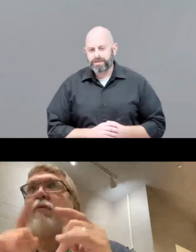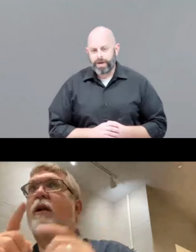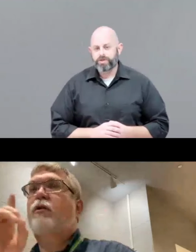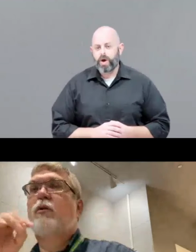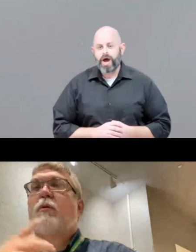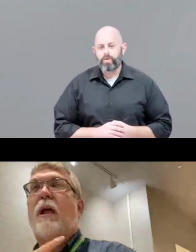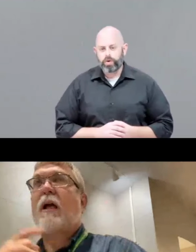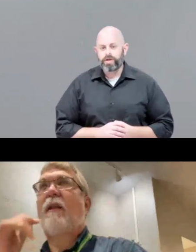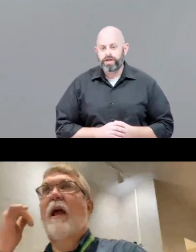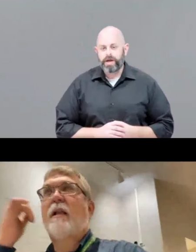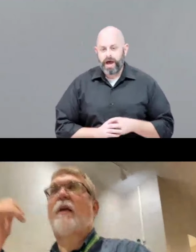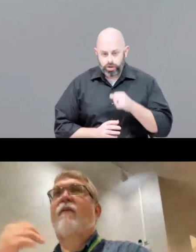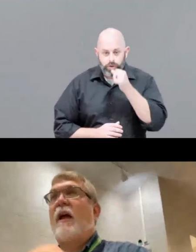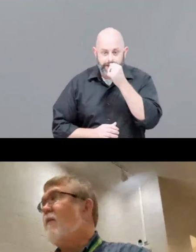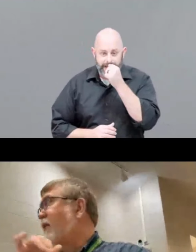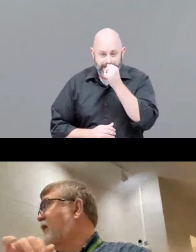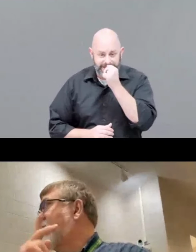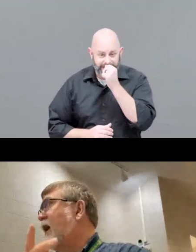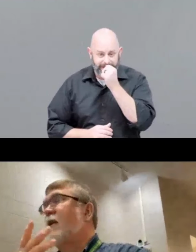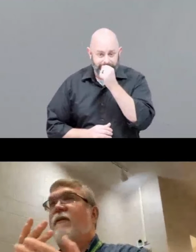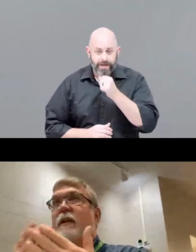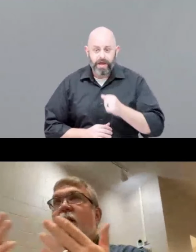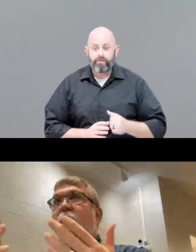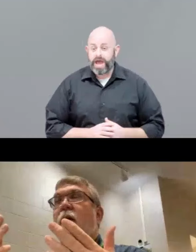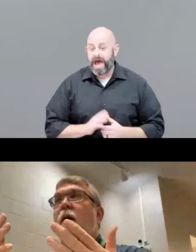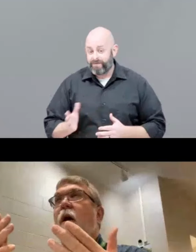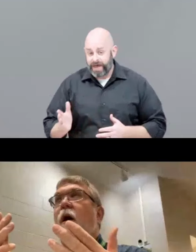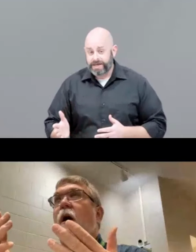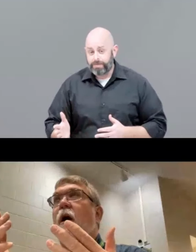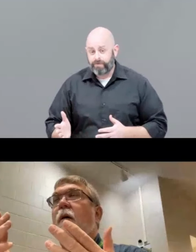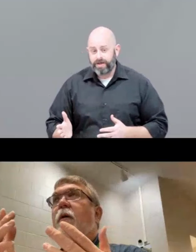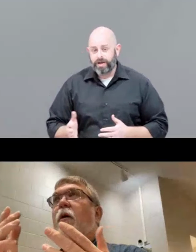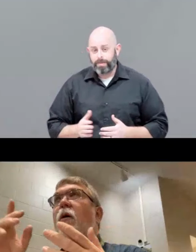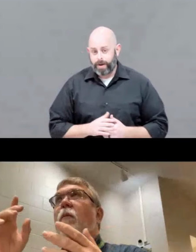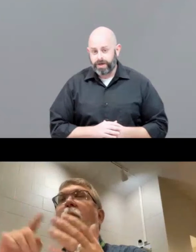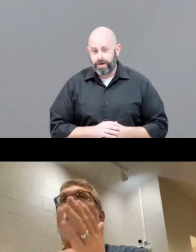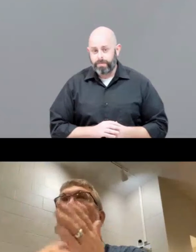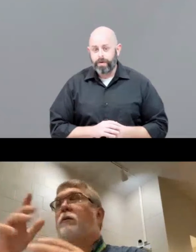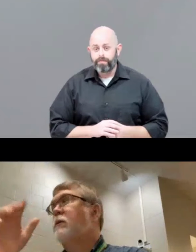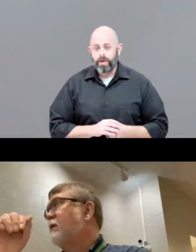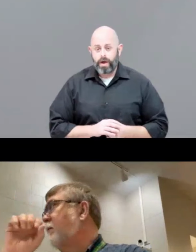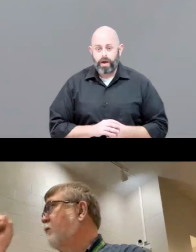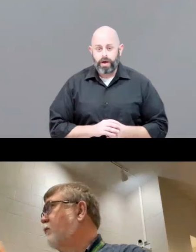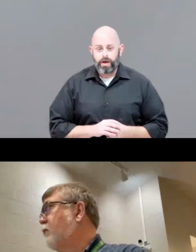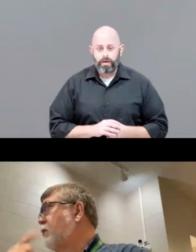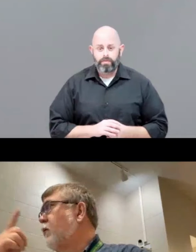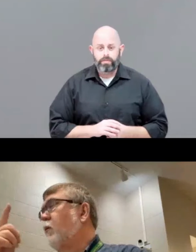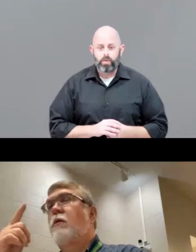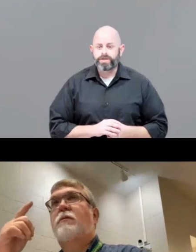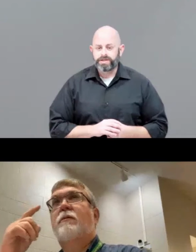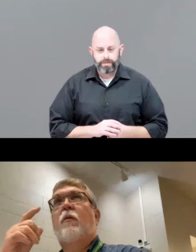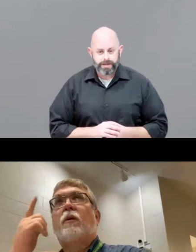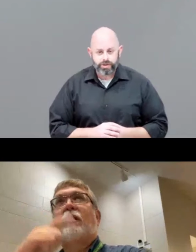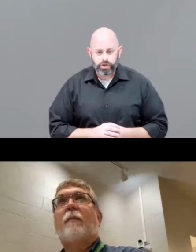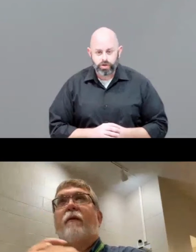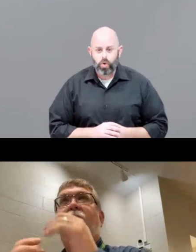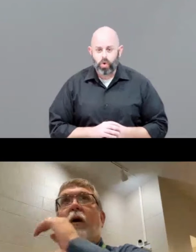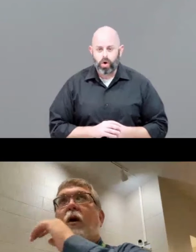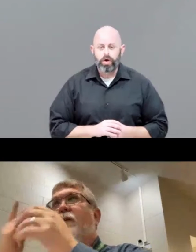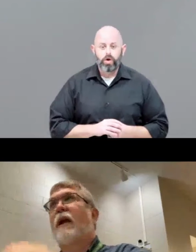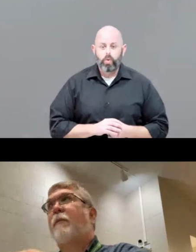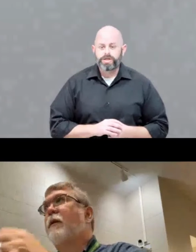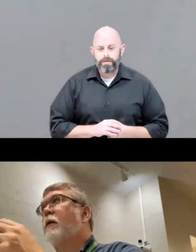procedural aspect. So I do like the idea, if we have that type of thing that pops up, once a